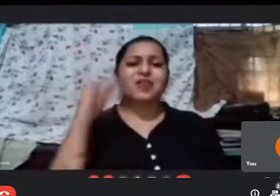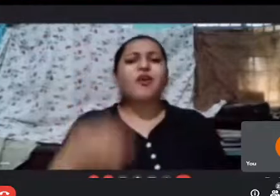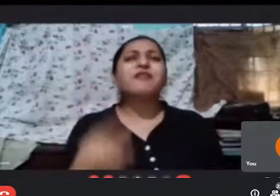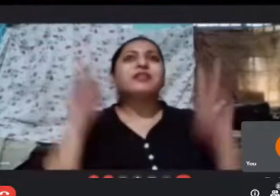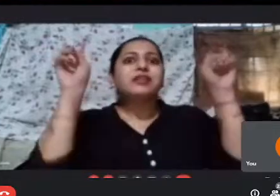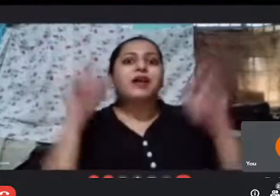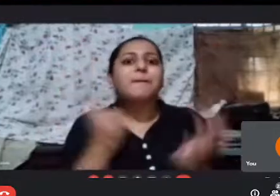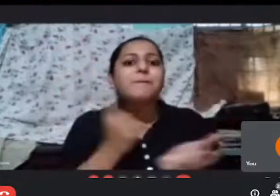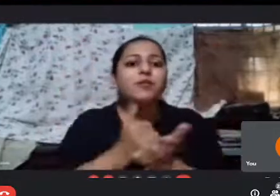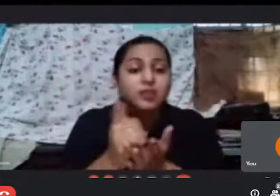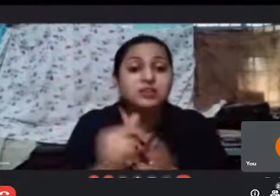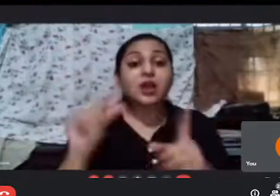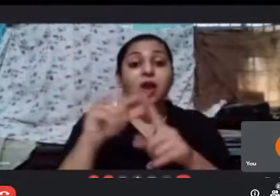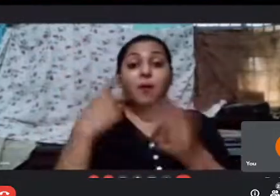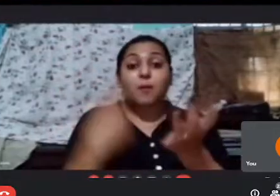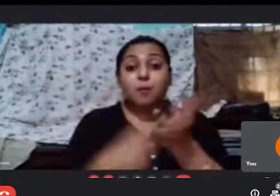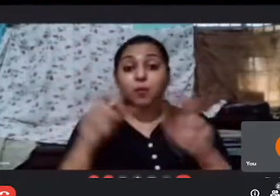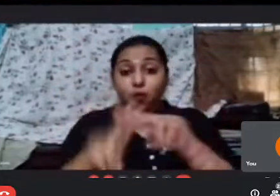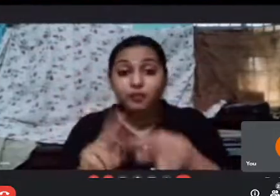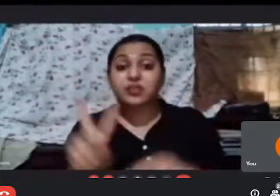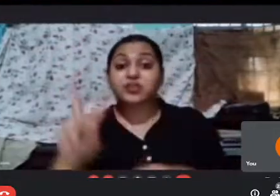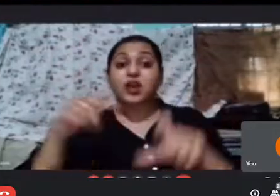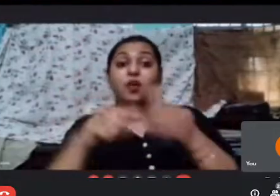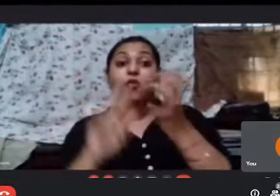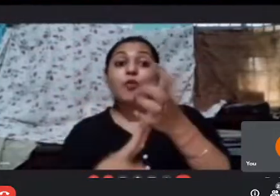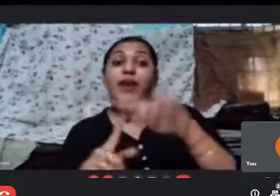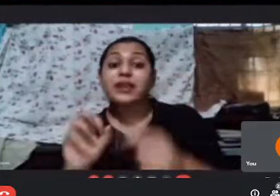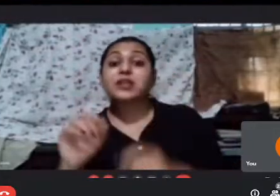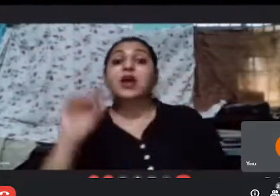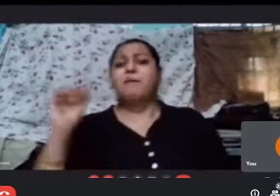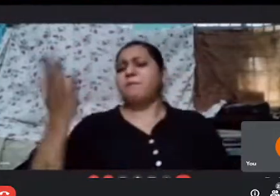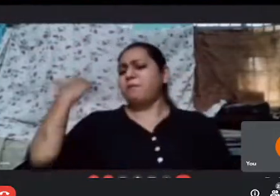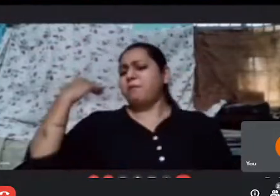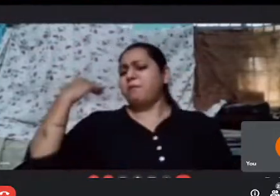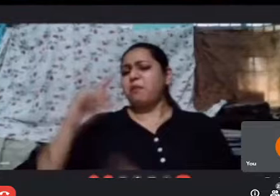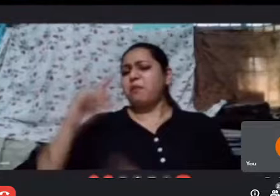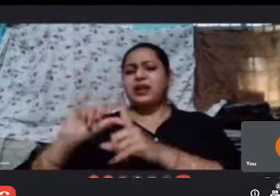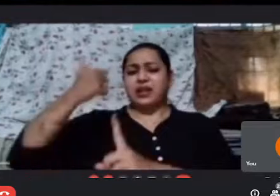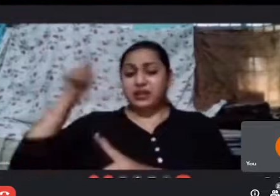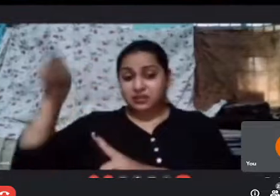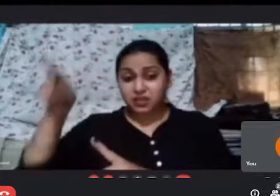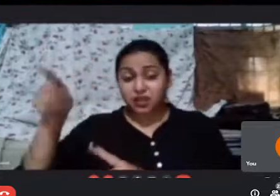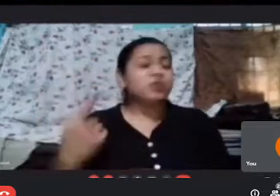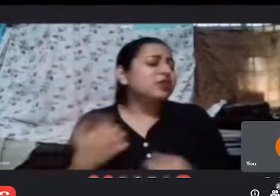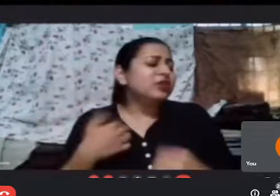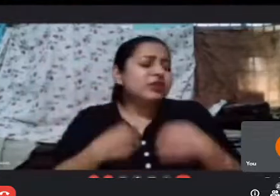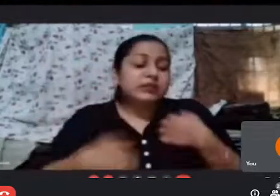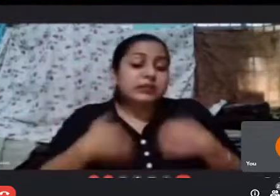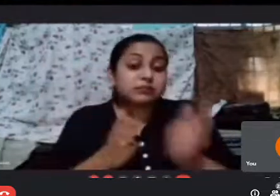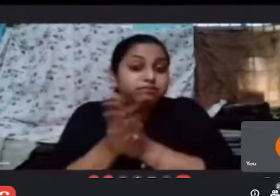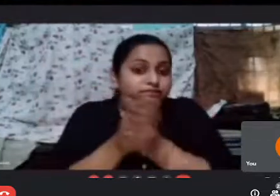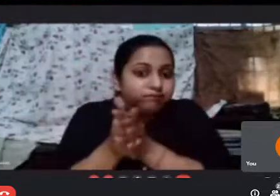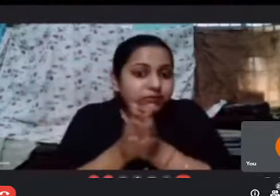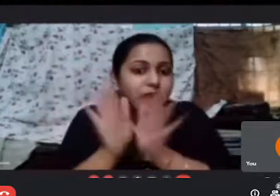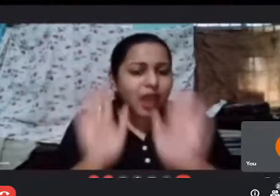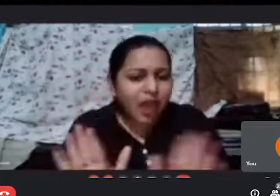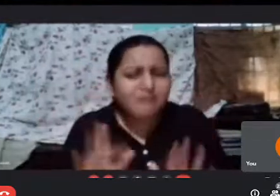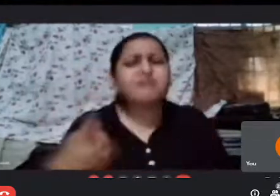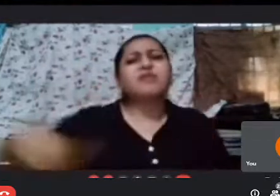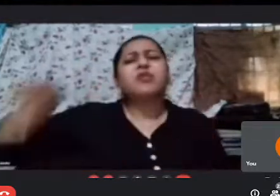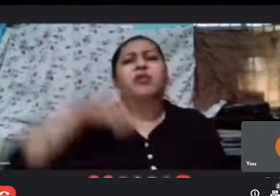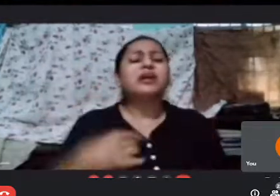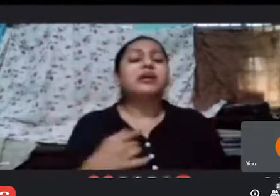Murthy, our former director, who was very keen in emphasizing the need for CIL